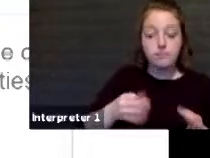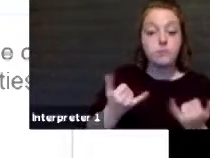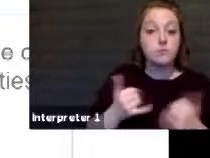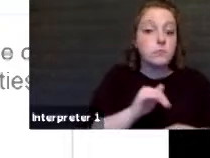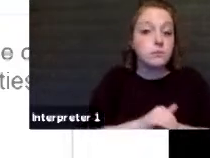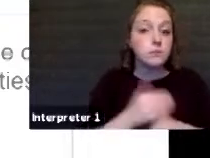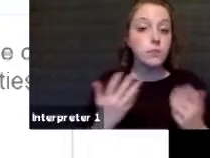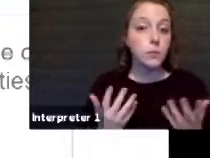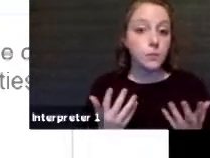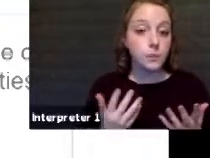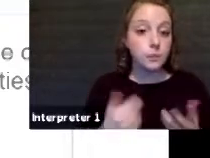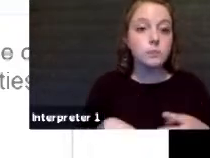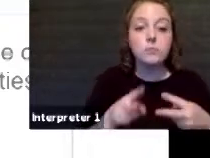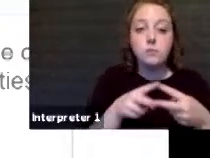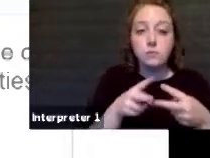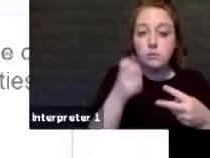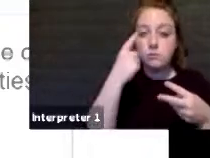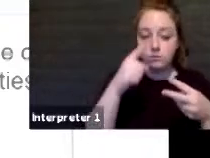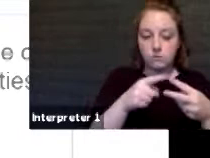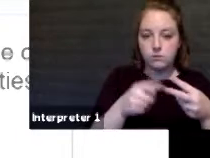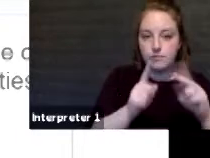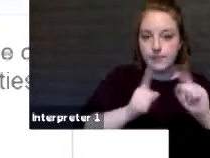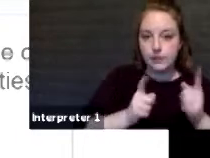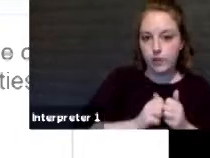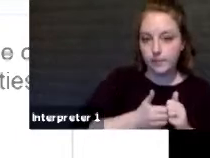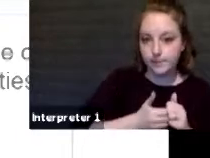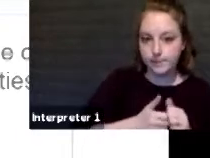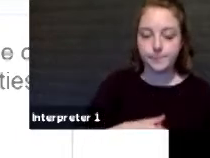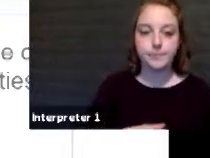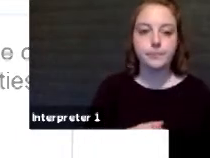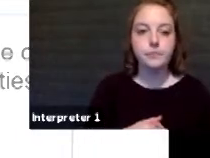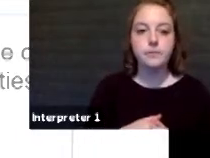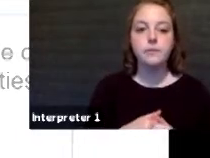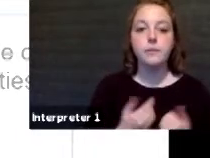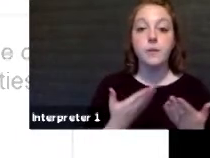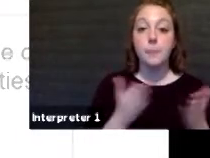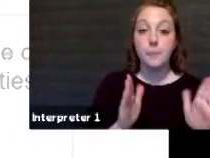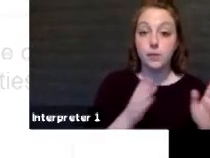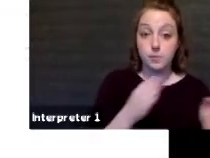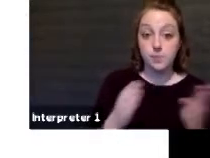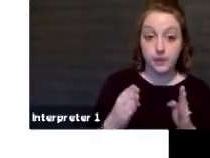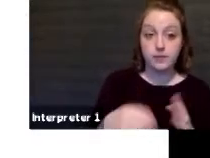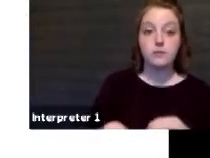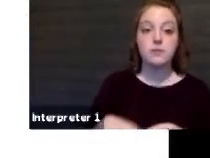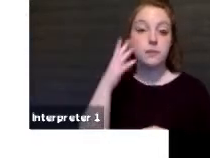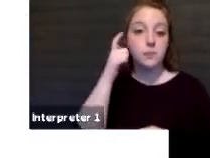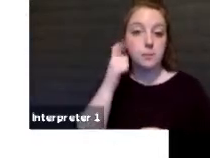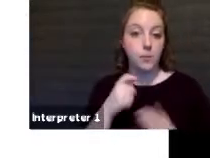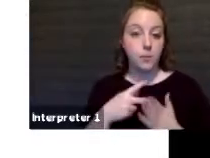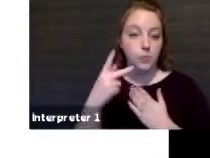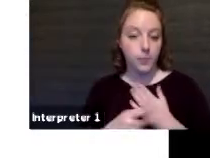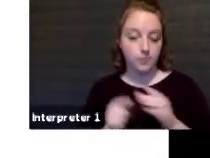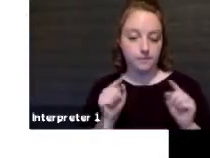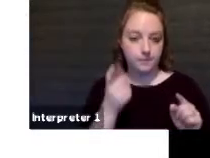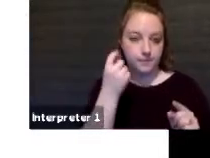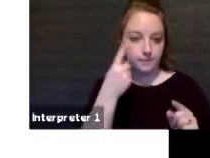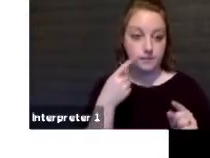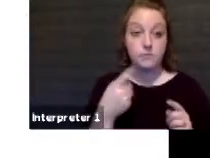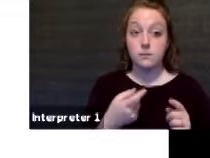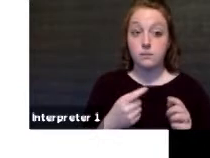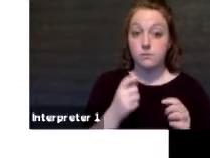plan versus a bond program. And that really is highlighted here in the next slide as we look at